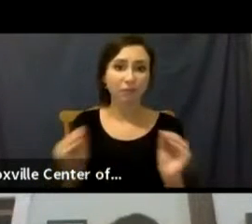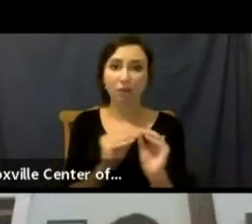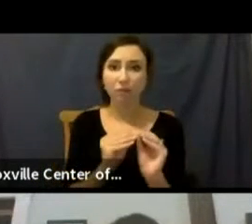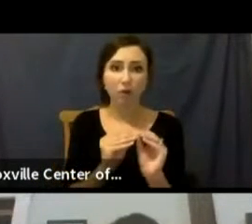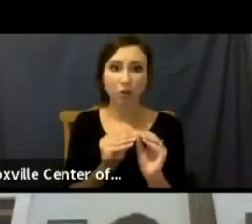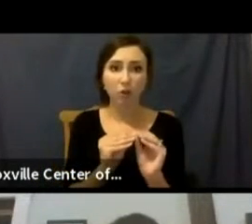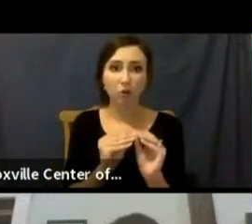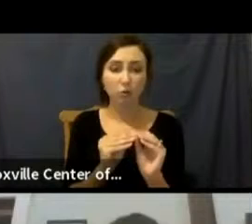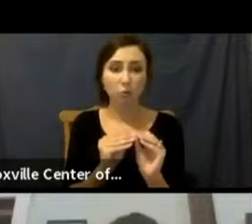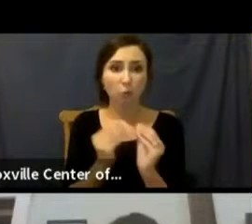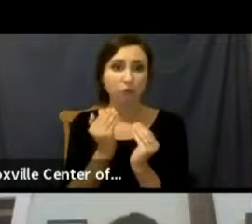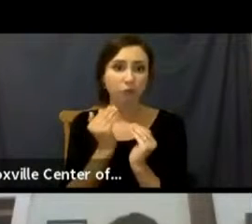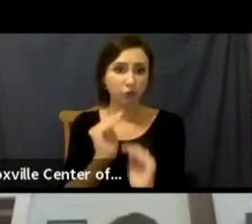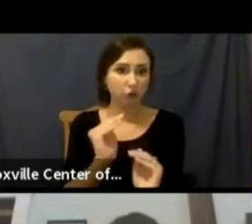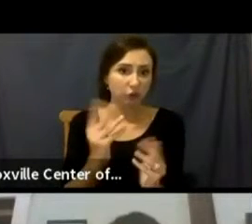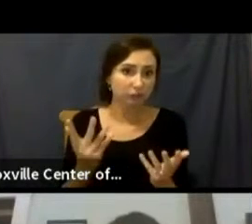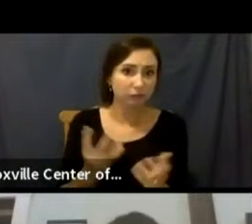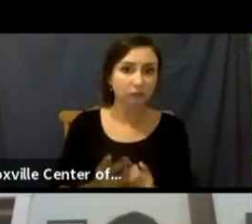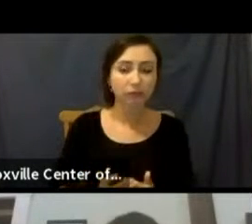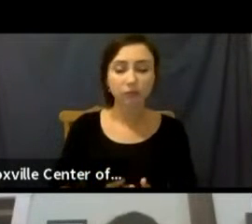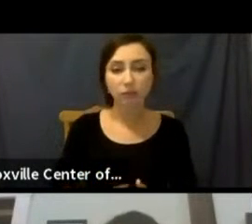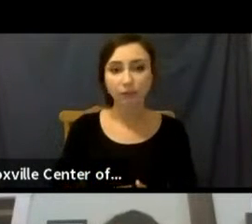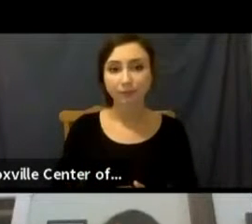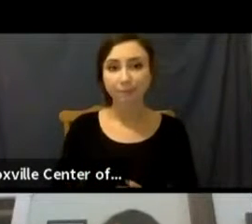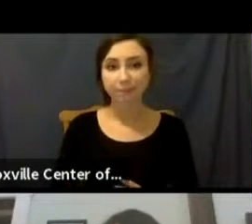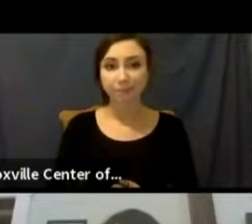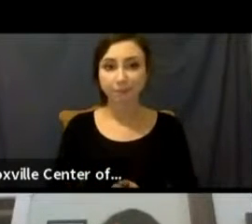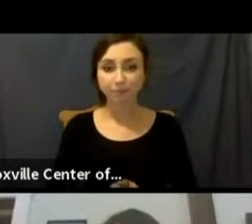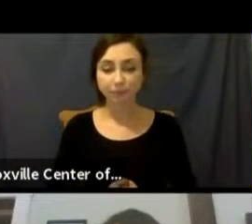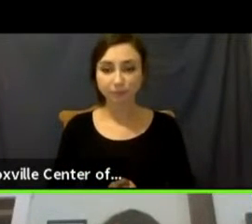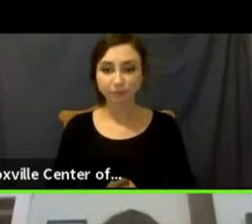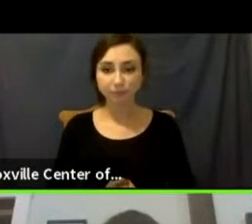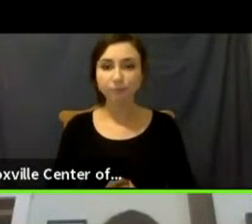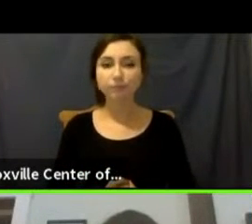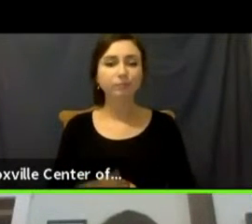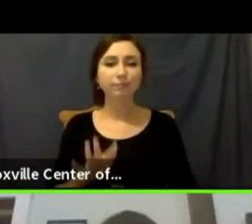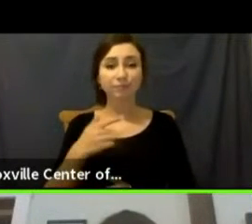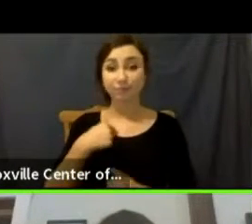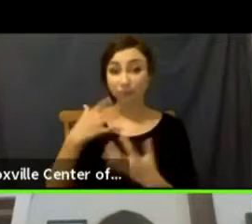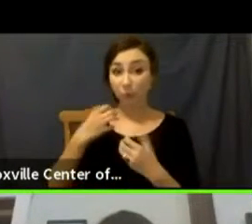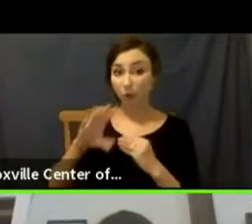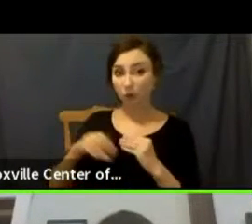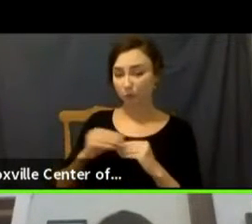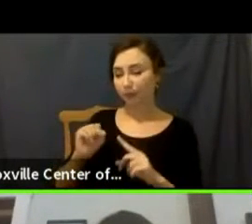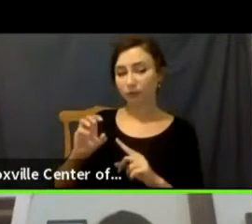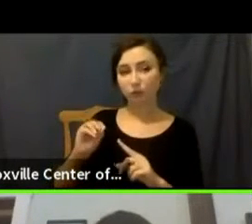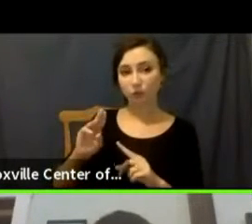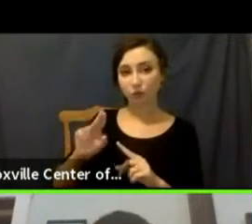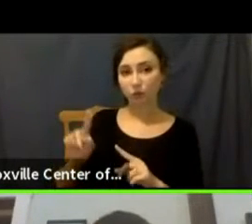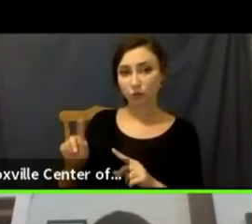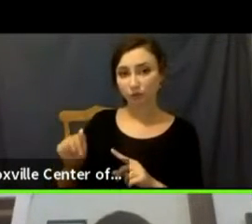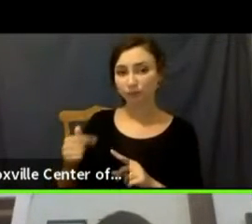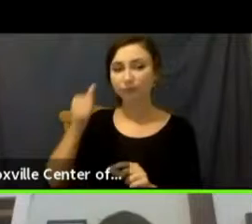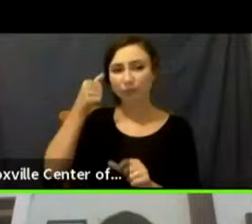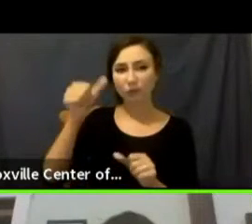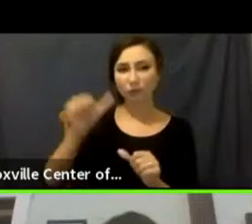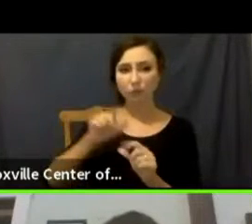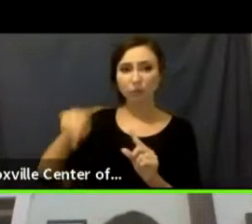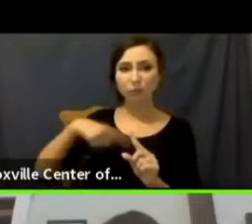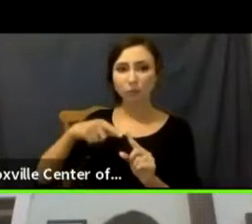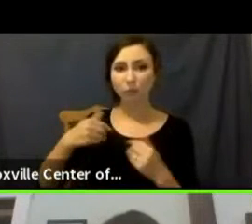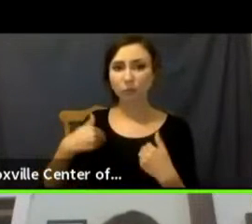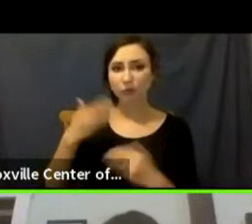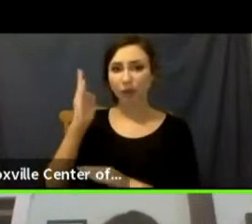restrictive. Those are my thoughts. So, and just to add to that, I guess, remember when we had the presentation from